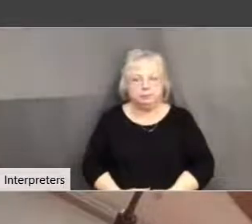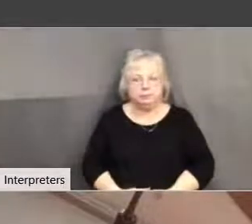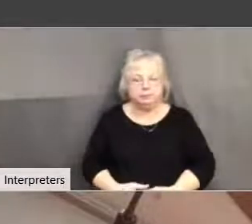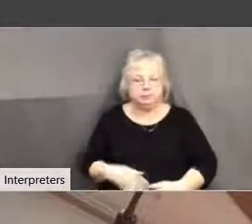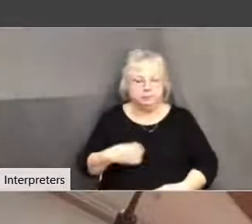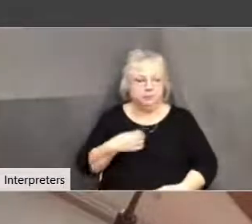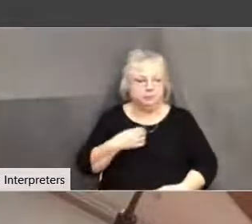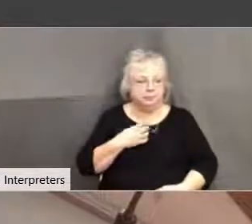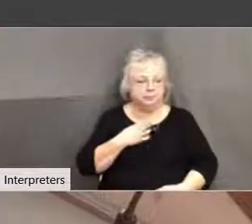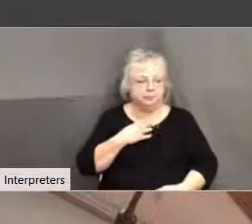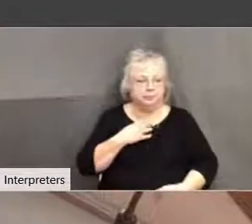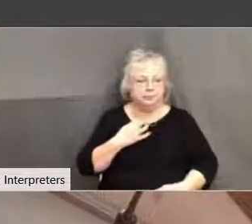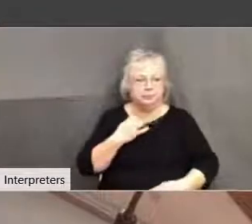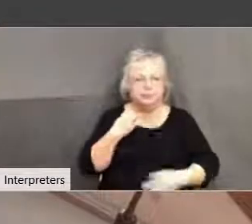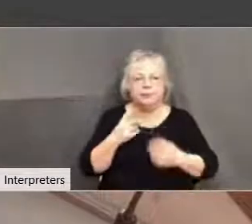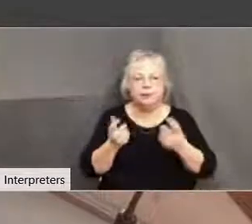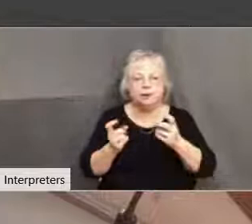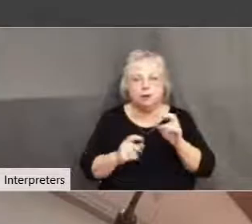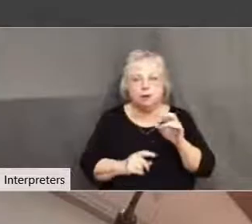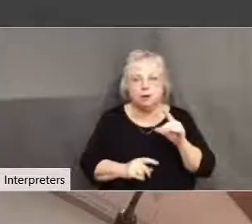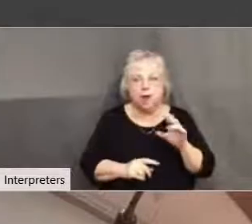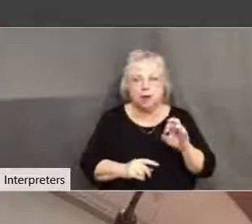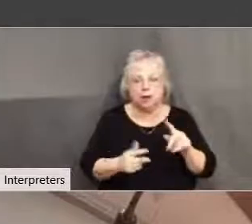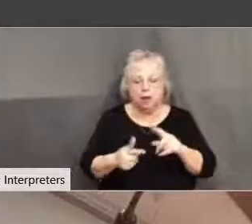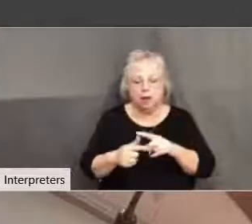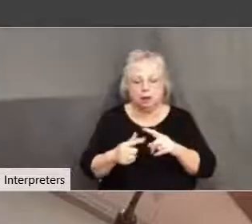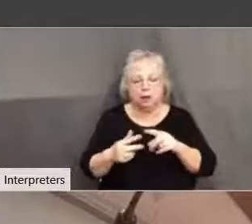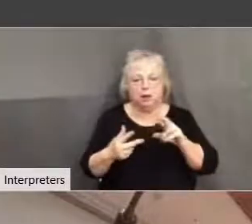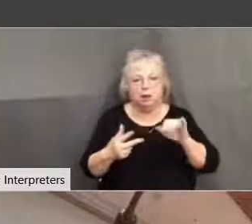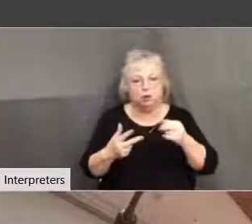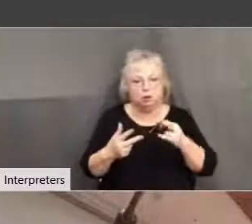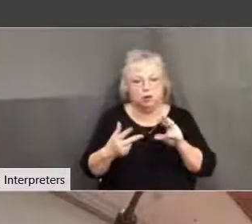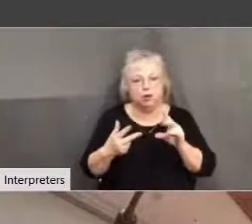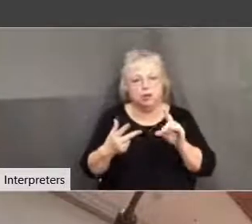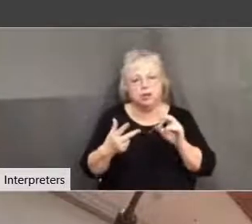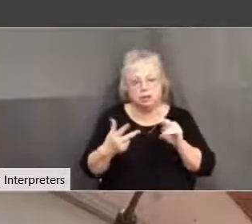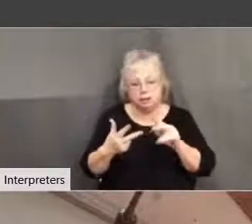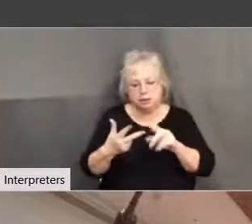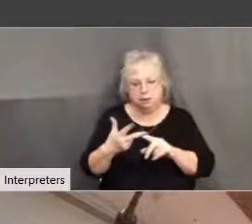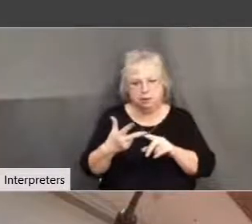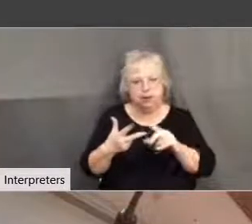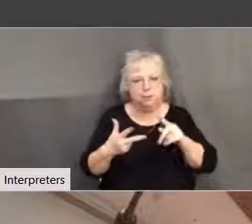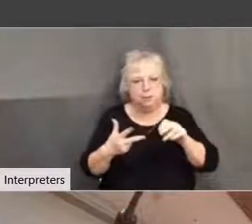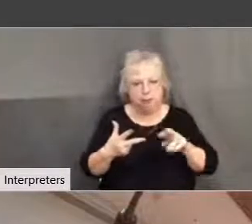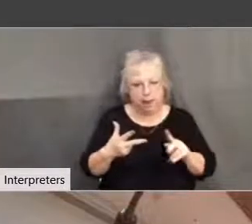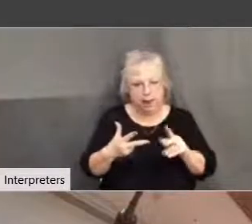Director Adcock, Director Richardson, then Director Pack.